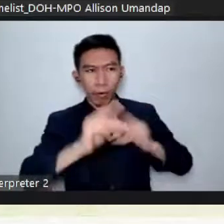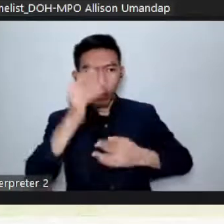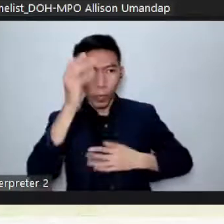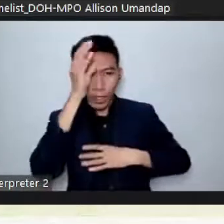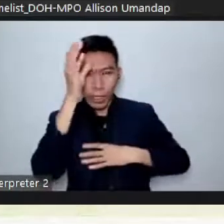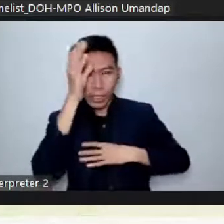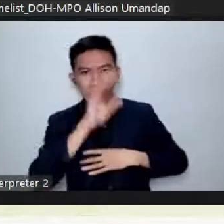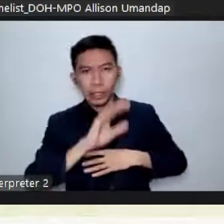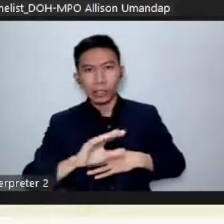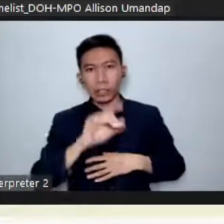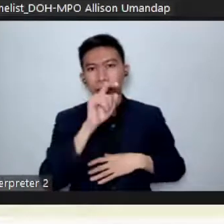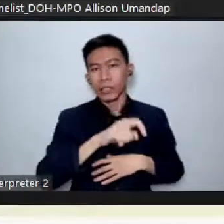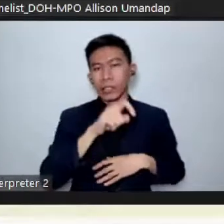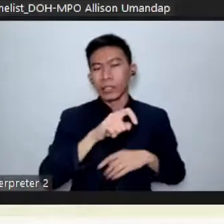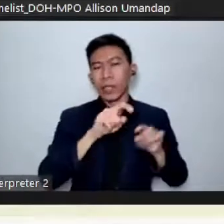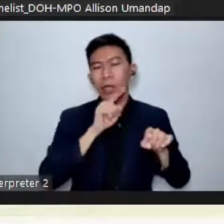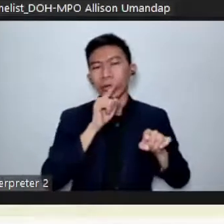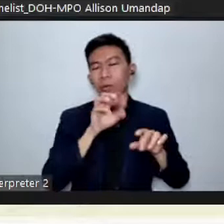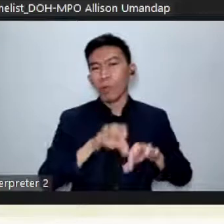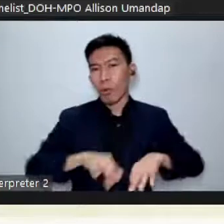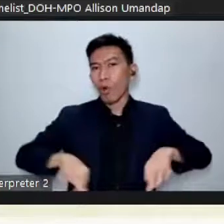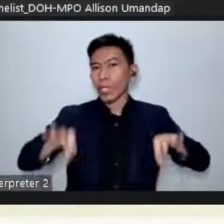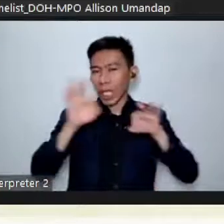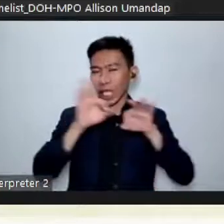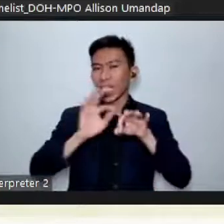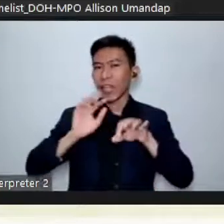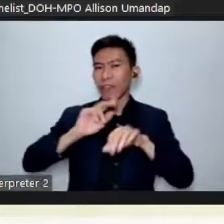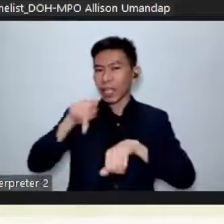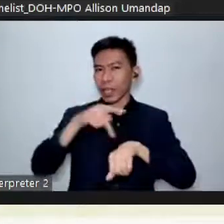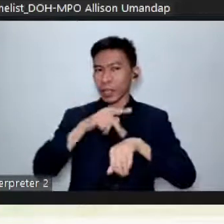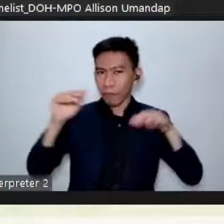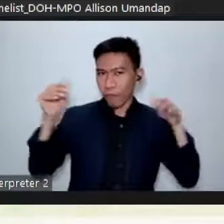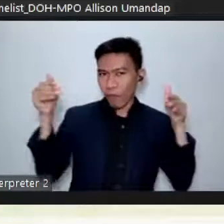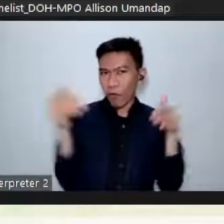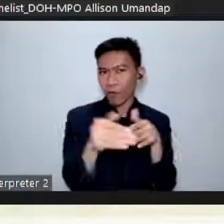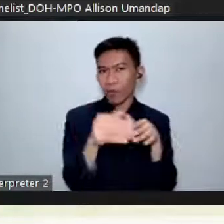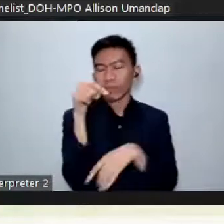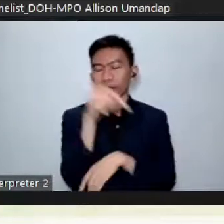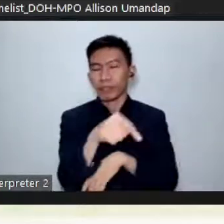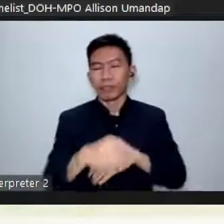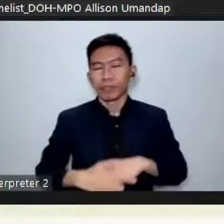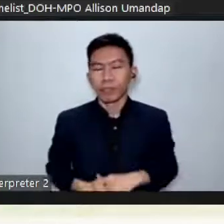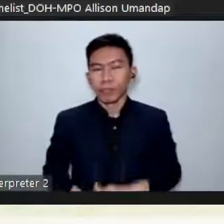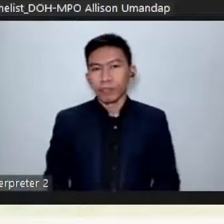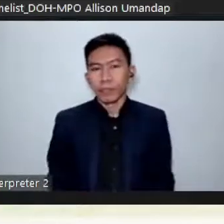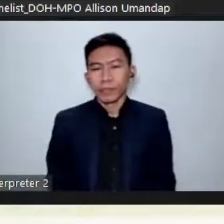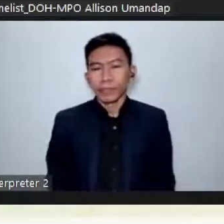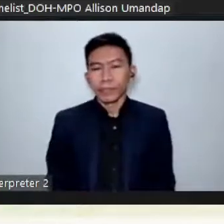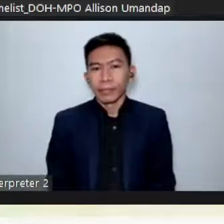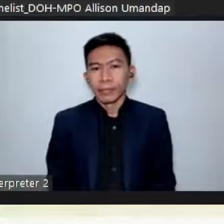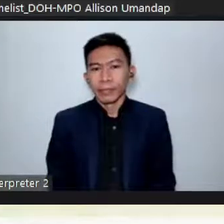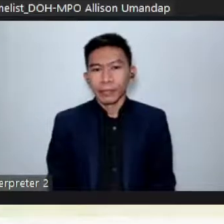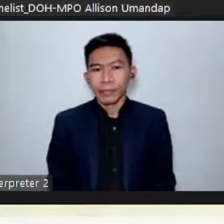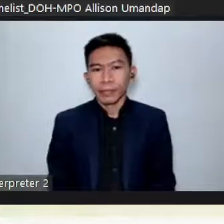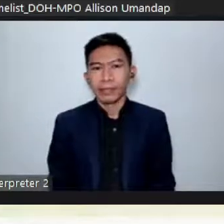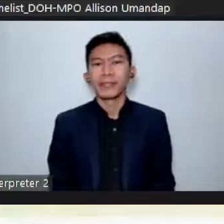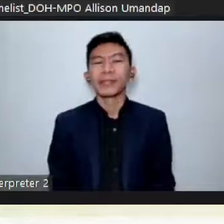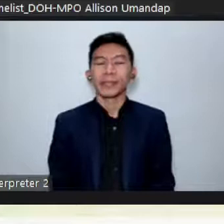I think the country should focus on? Now, before I give what I